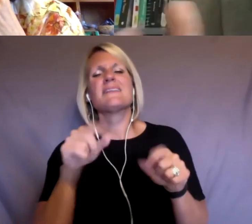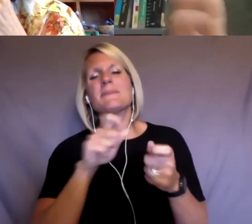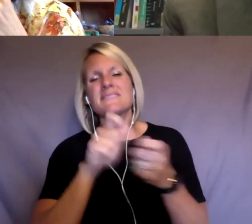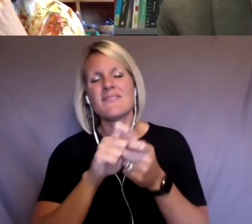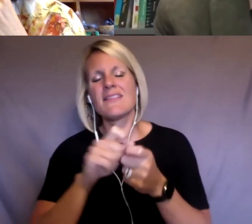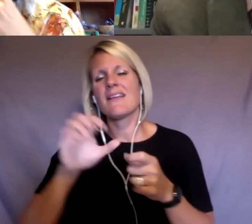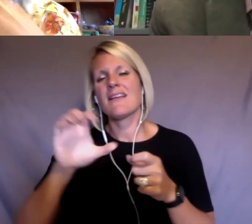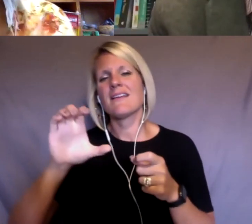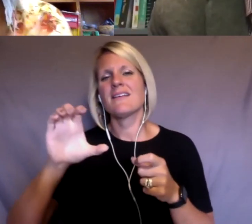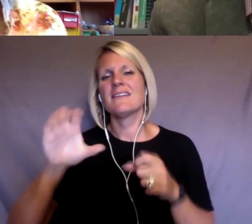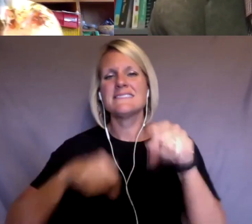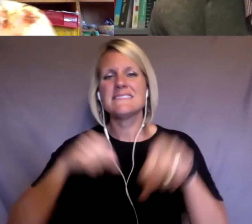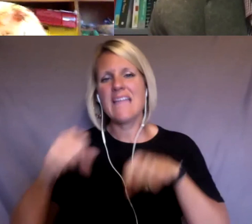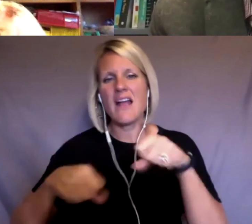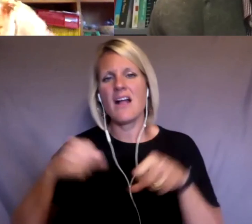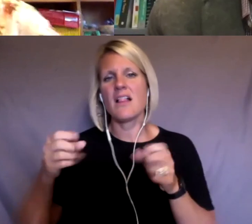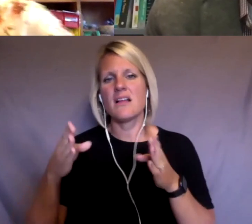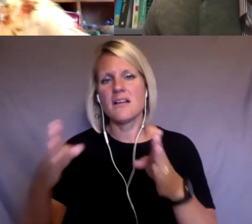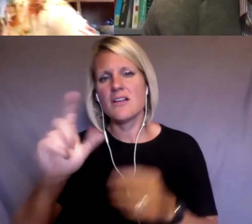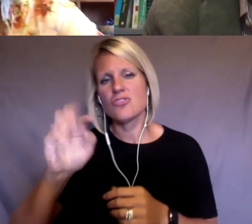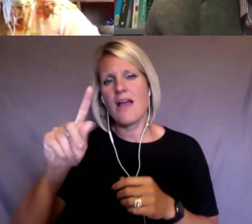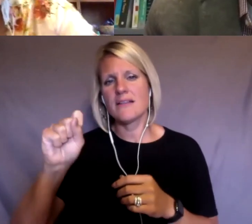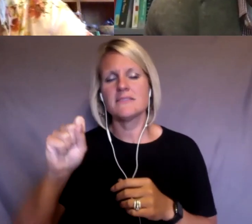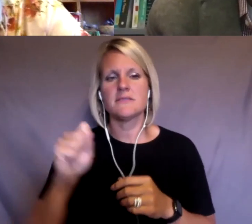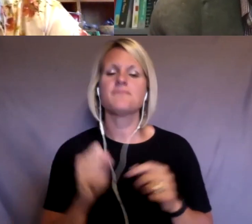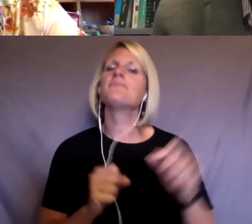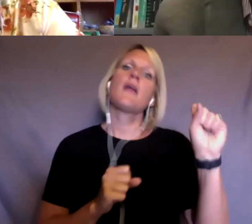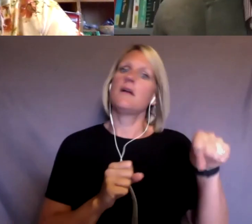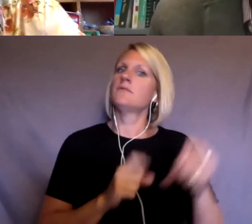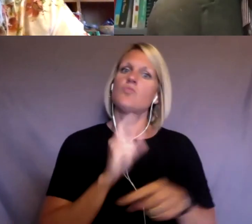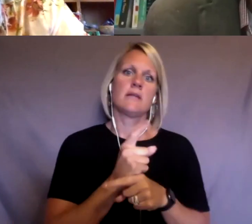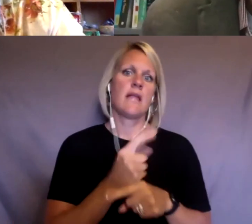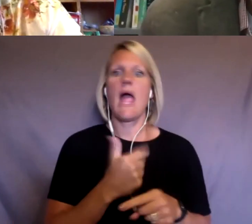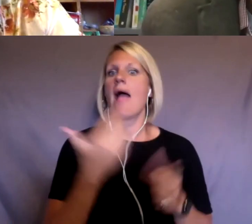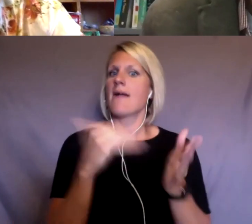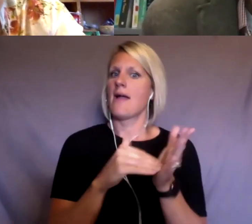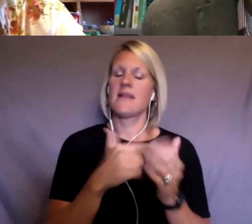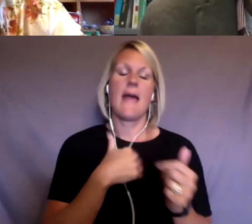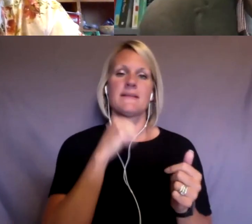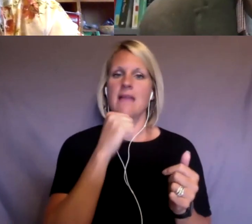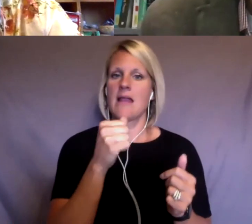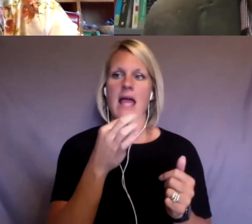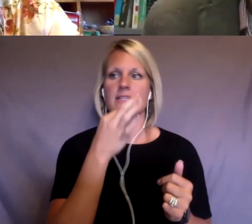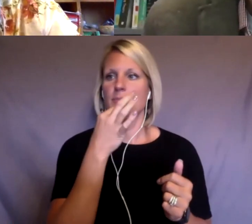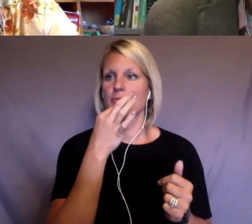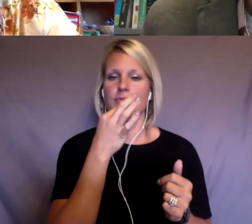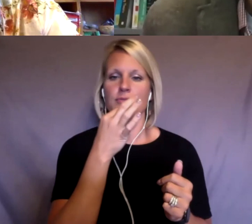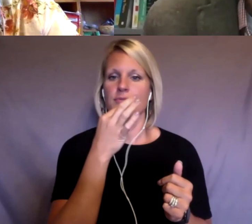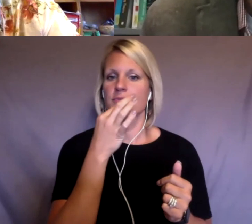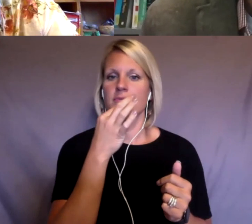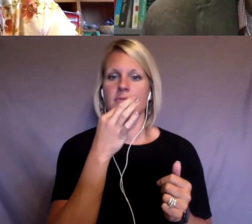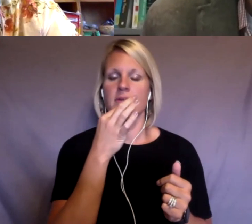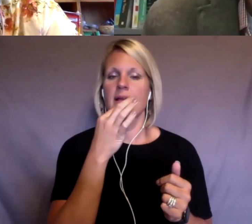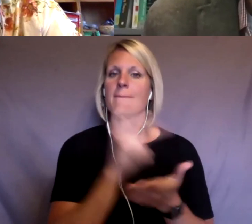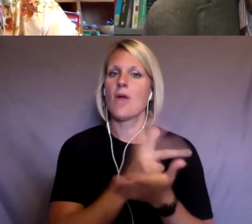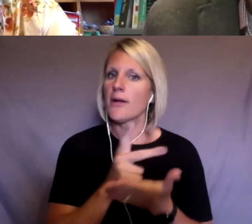So that's something to be considered, I think. Yes, absolutely. And again, I want to mention I'm not an expert on parking, and I would